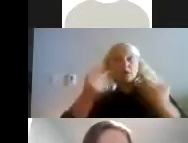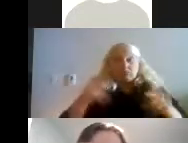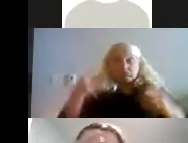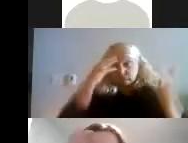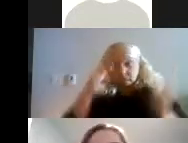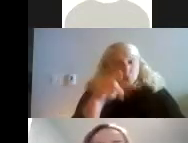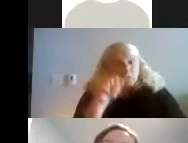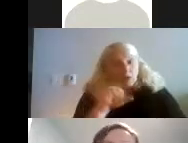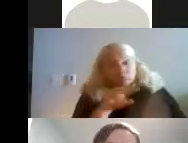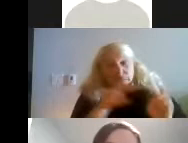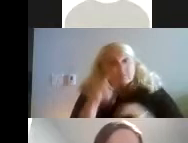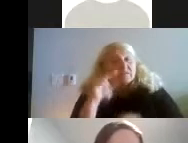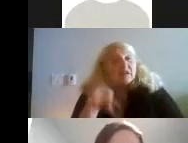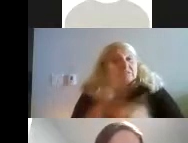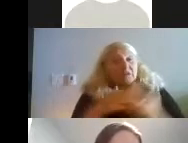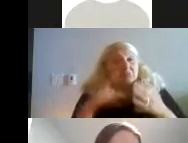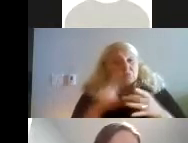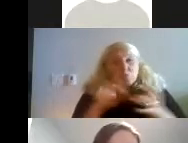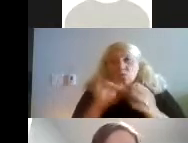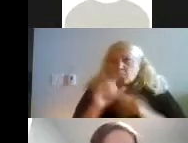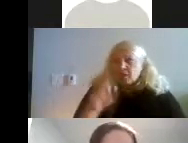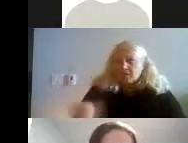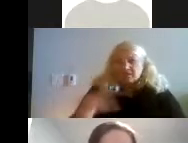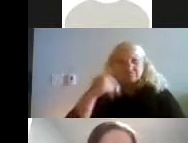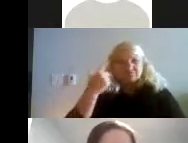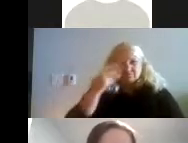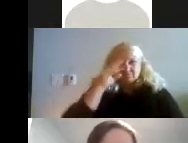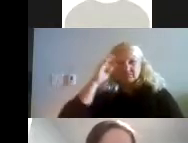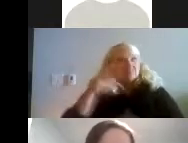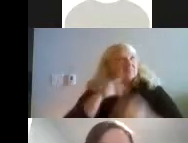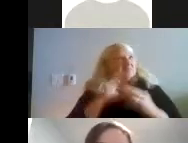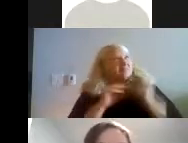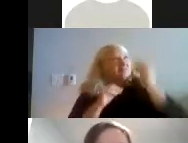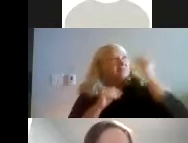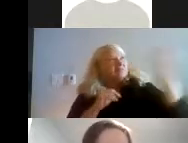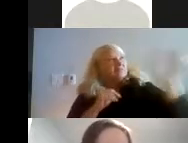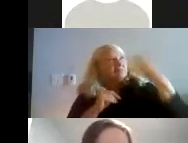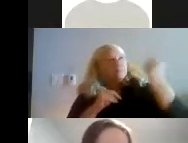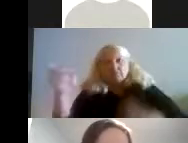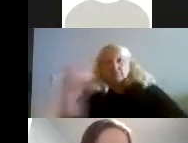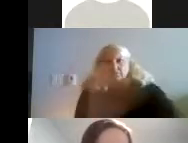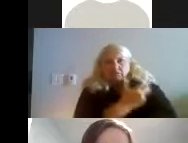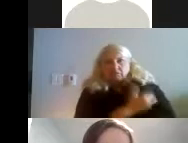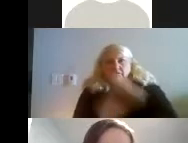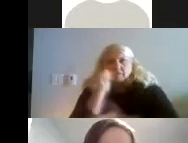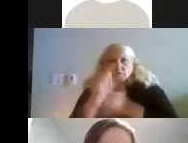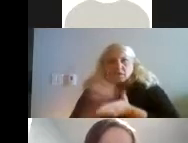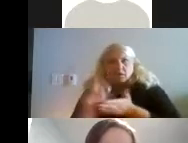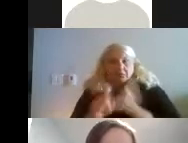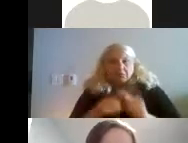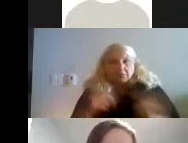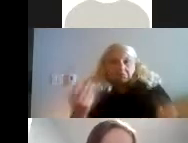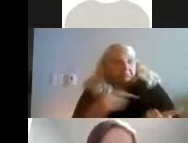of Indigenous people explaining their experience and saying, I was injected weekly with, I have no idea what.